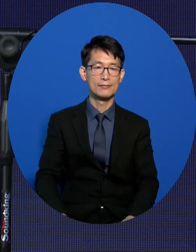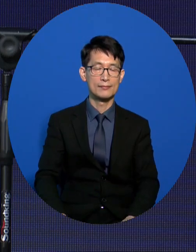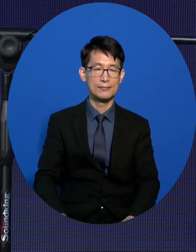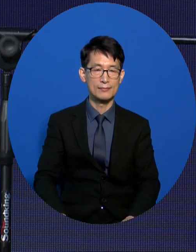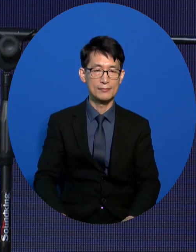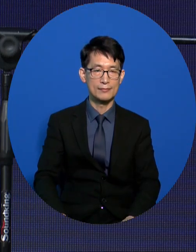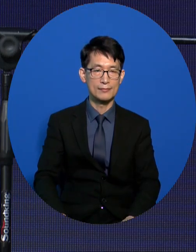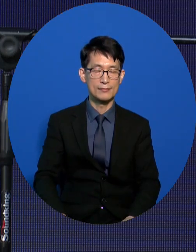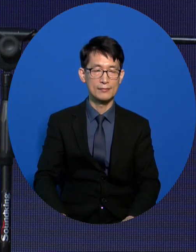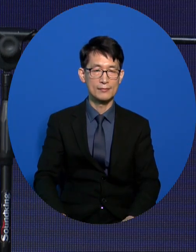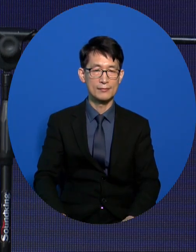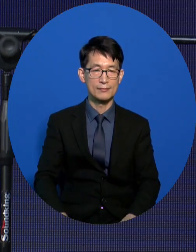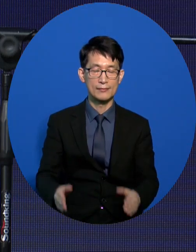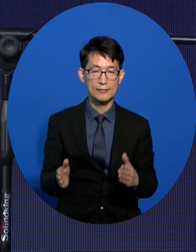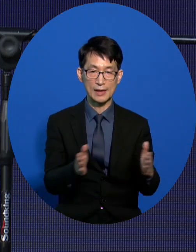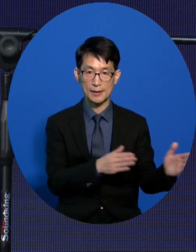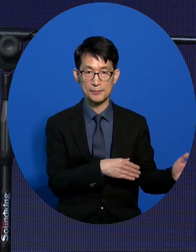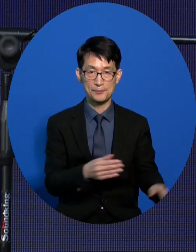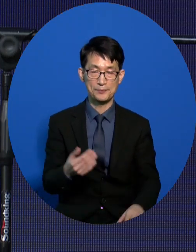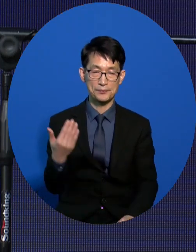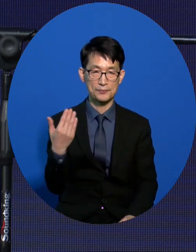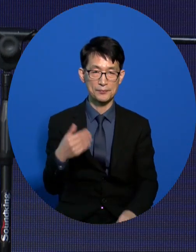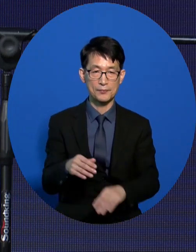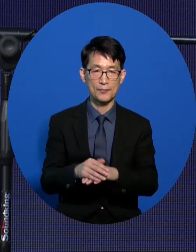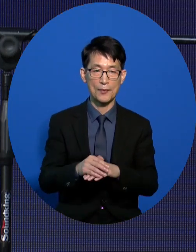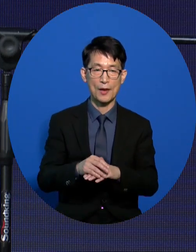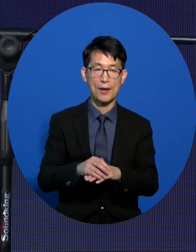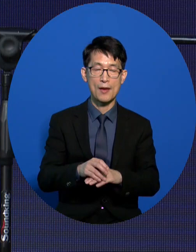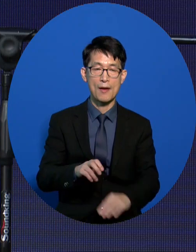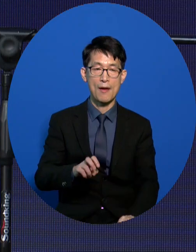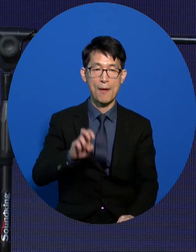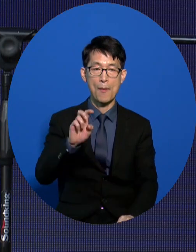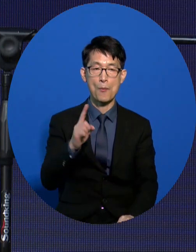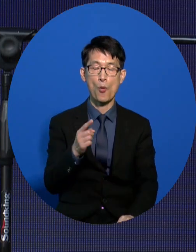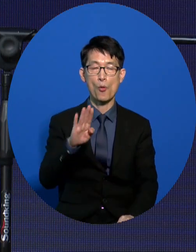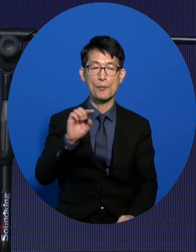The mobility platform,